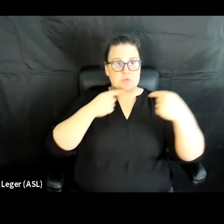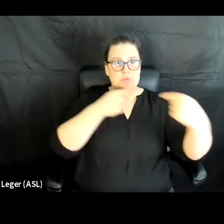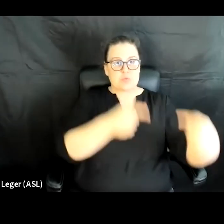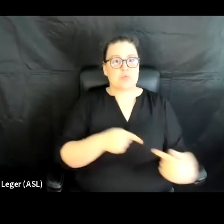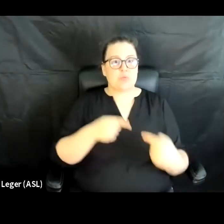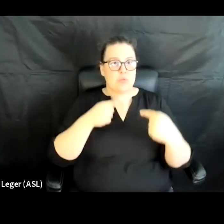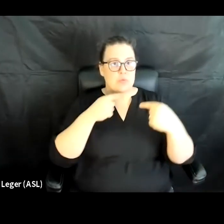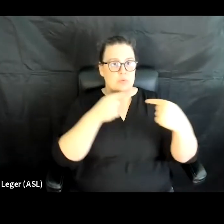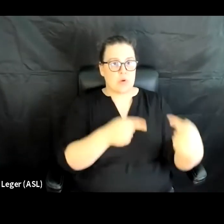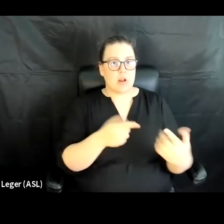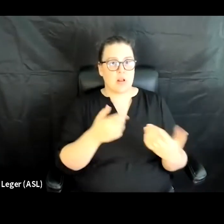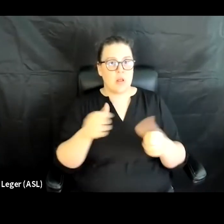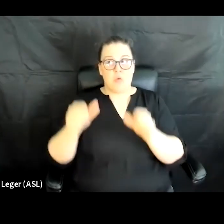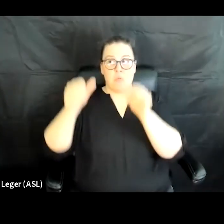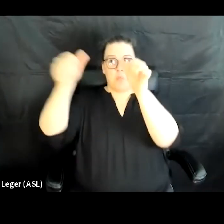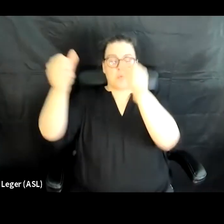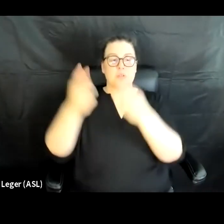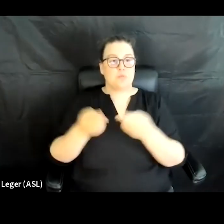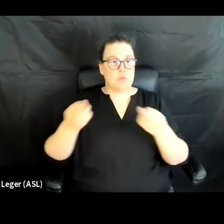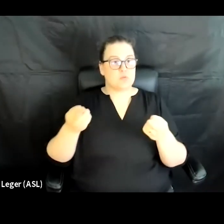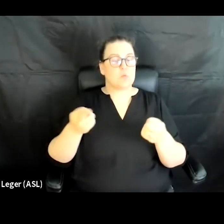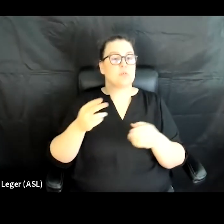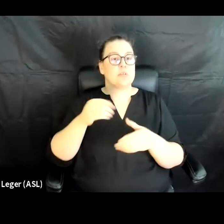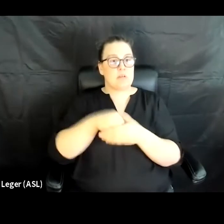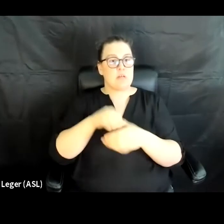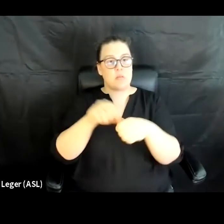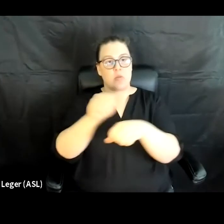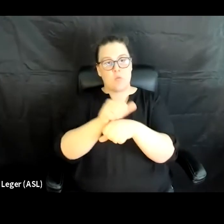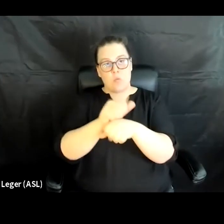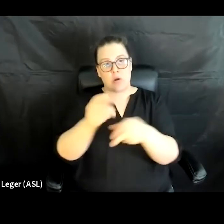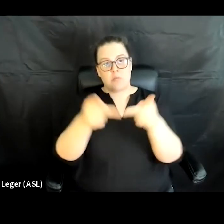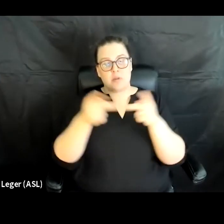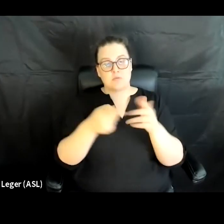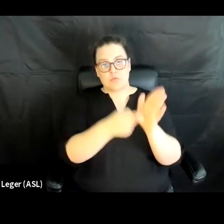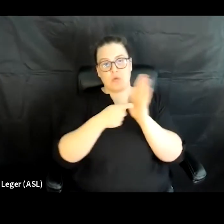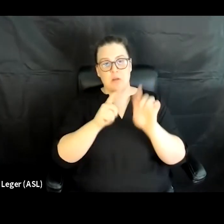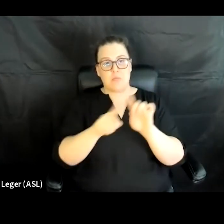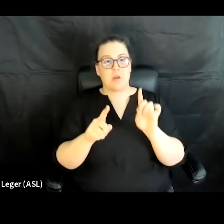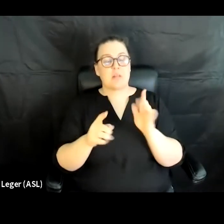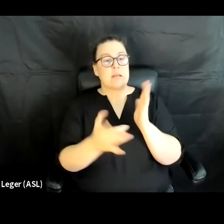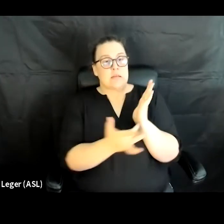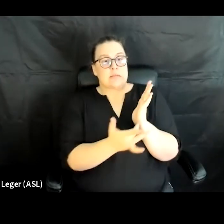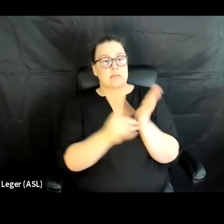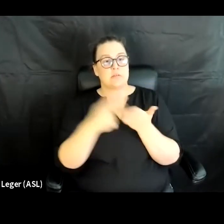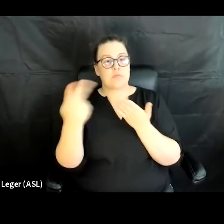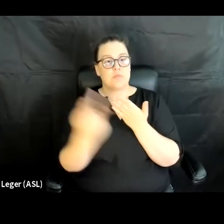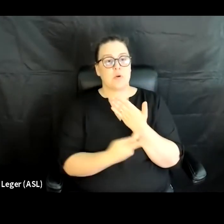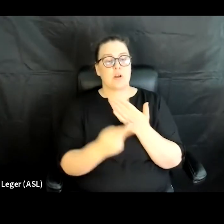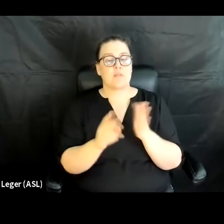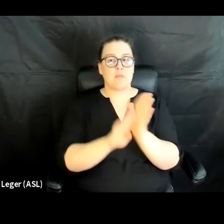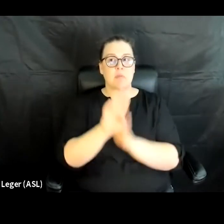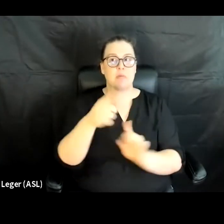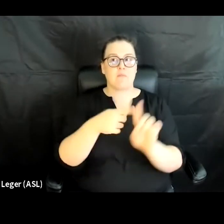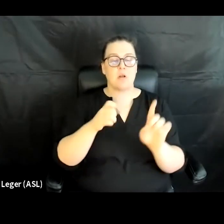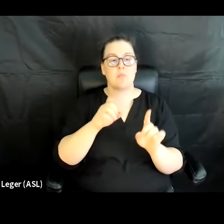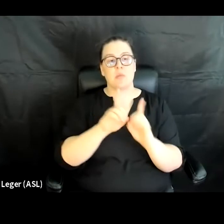in the workplace would be required, but the strategies and programs that will be developed by the Department of Labor and Office of Mental